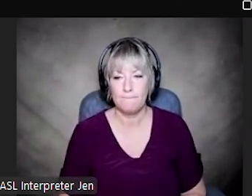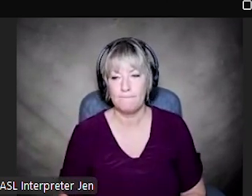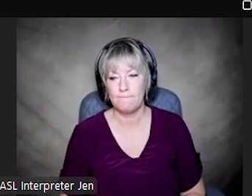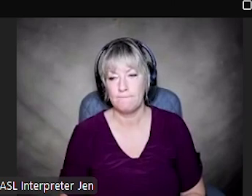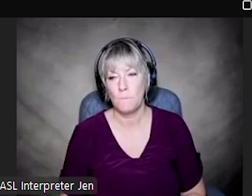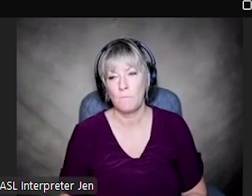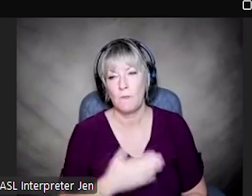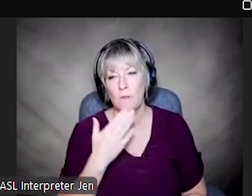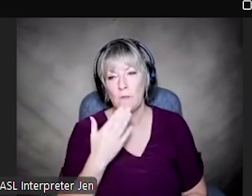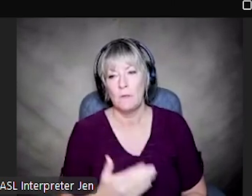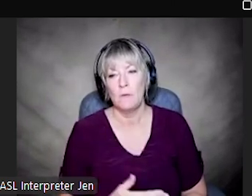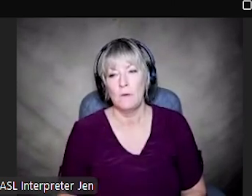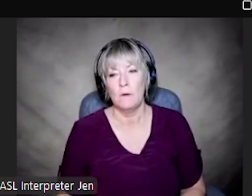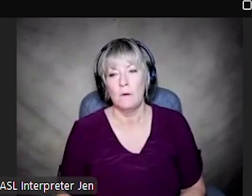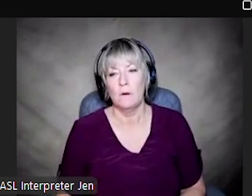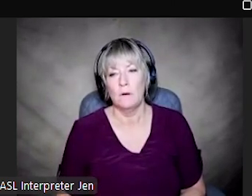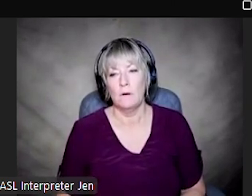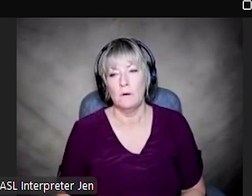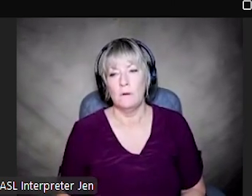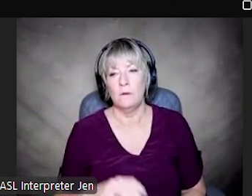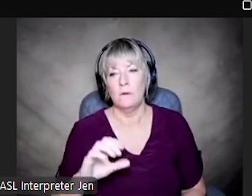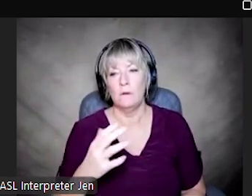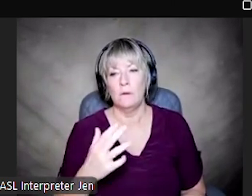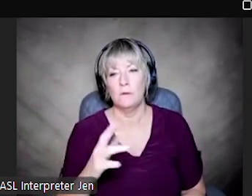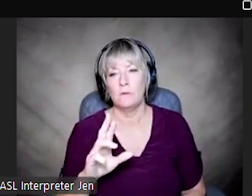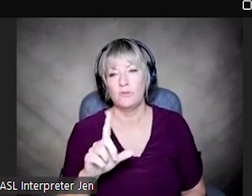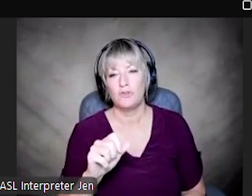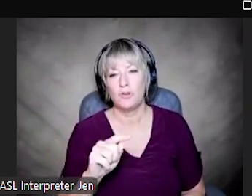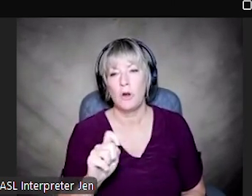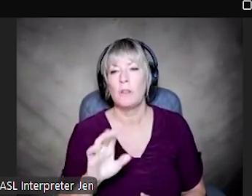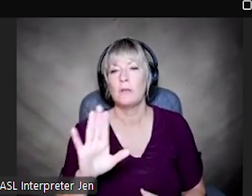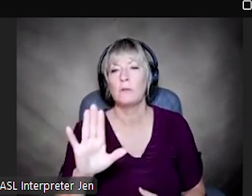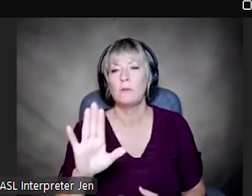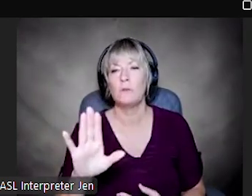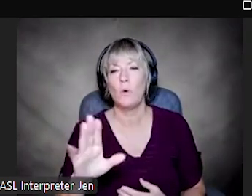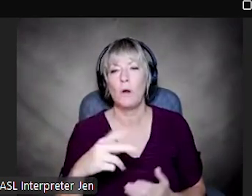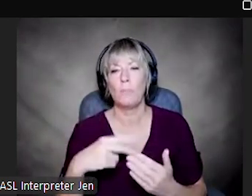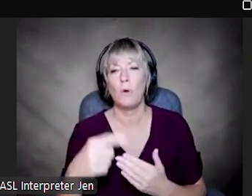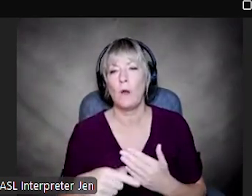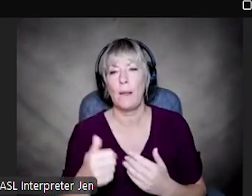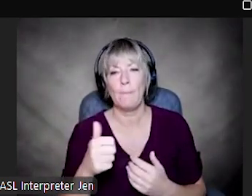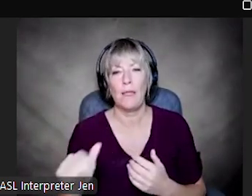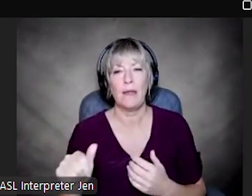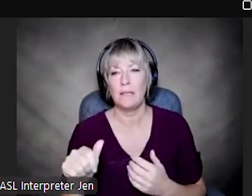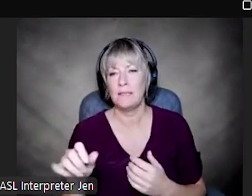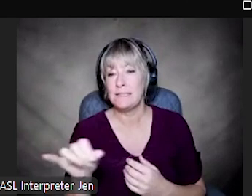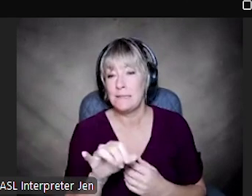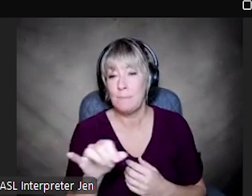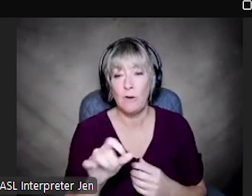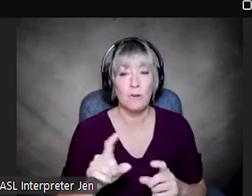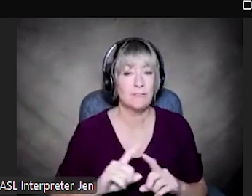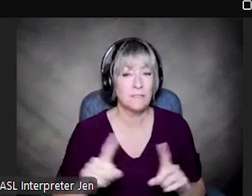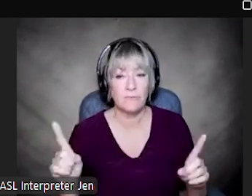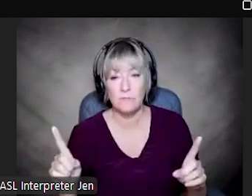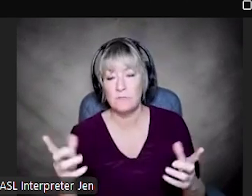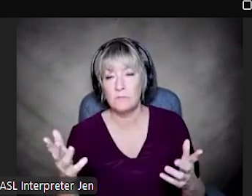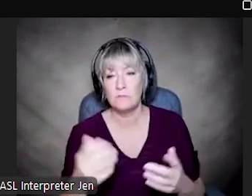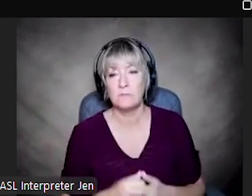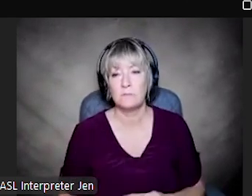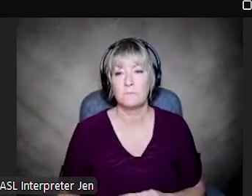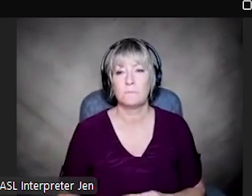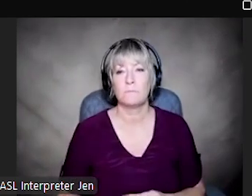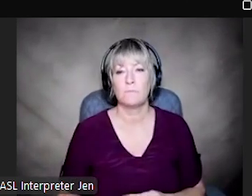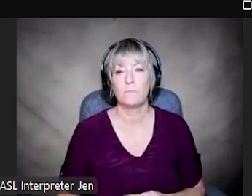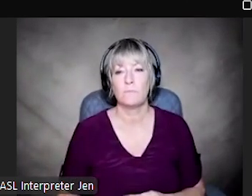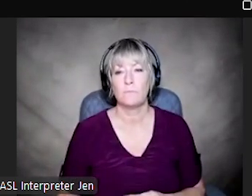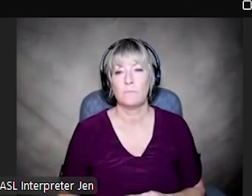Great, thank you, thank you. Charlotte, what about your program? Are there any similarities, any differences to what